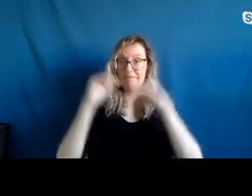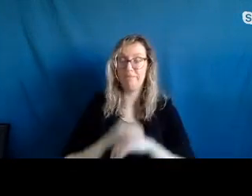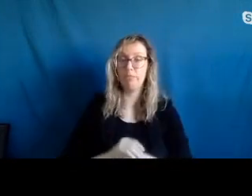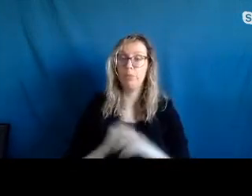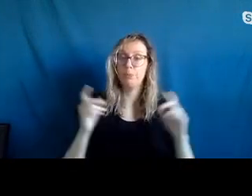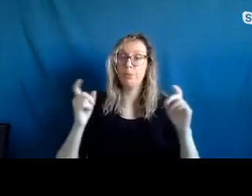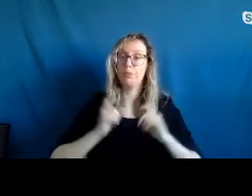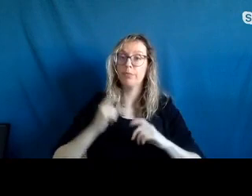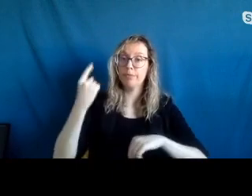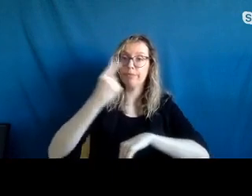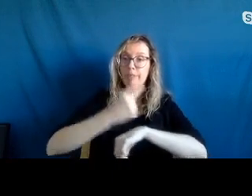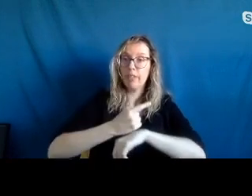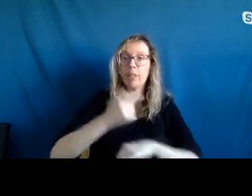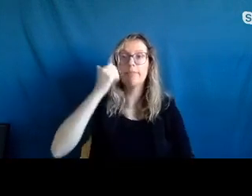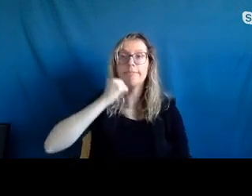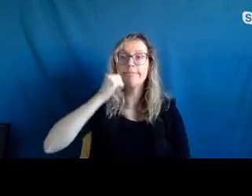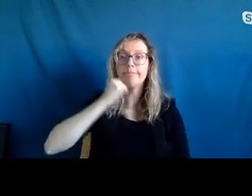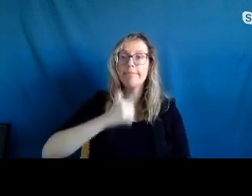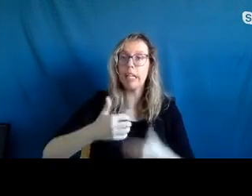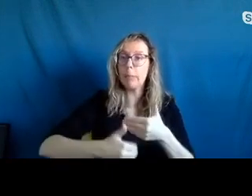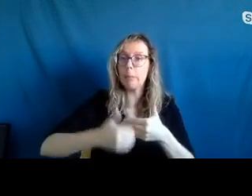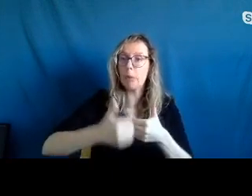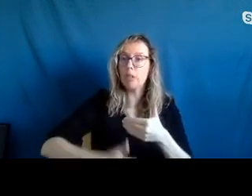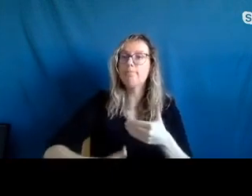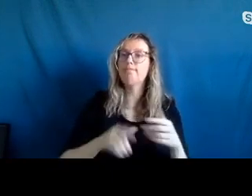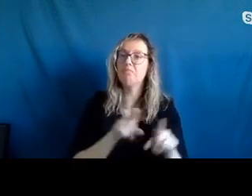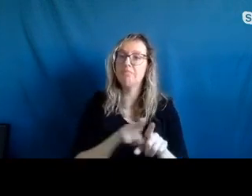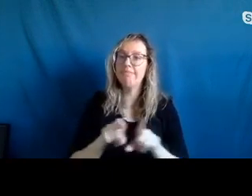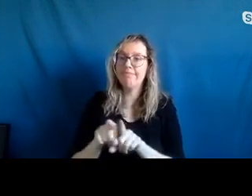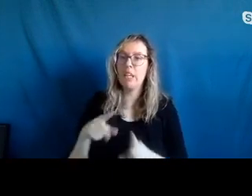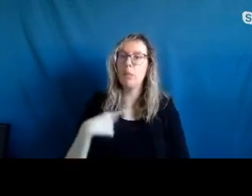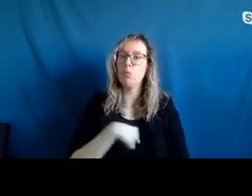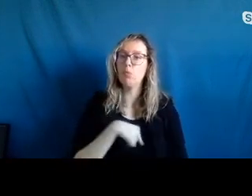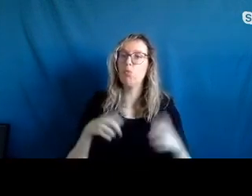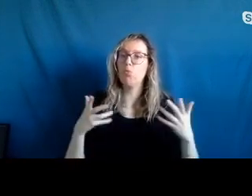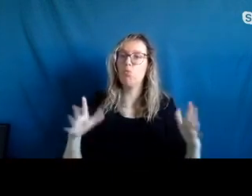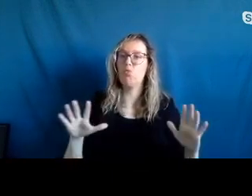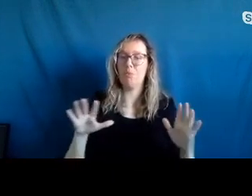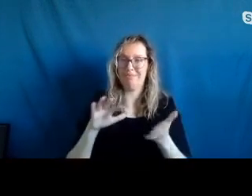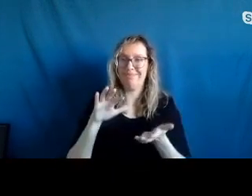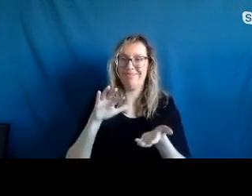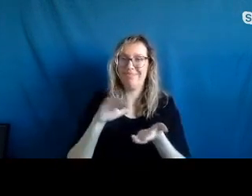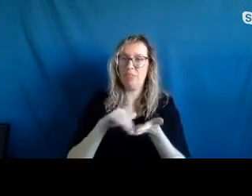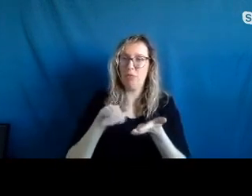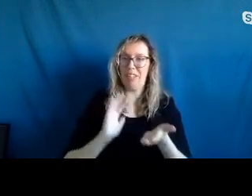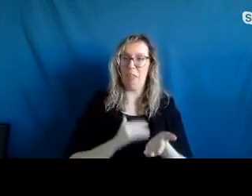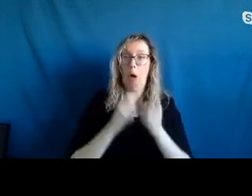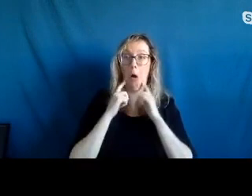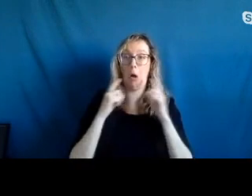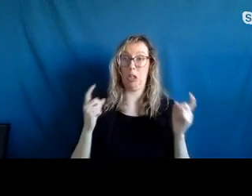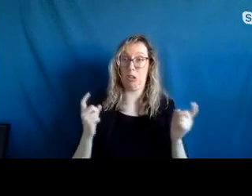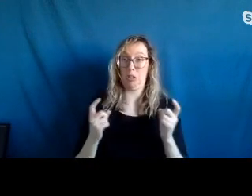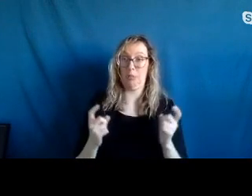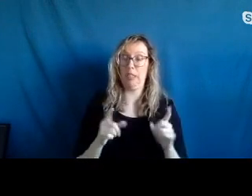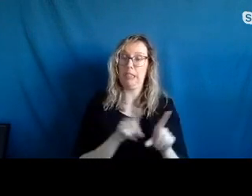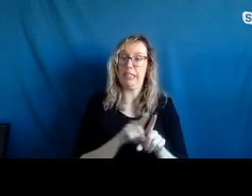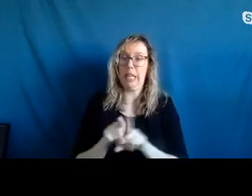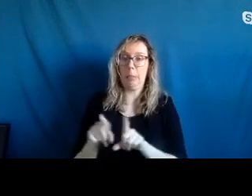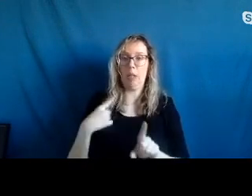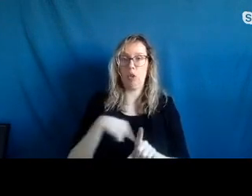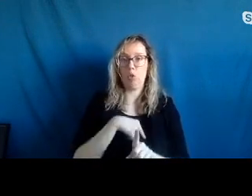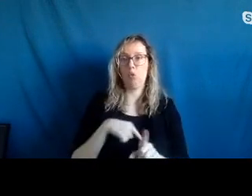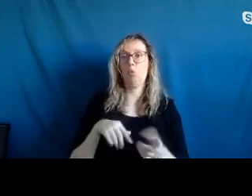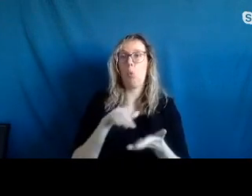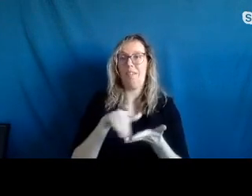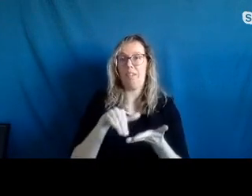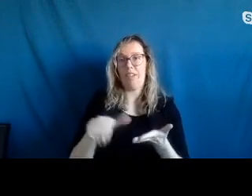our daily bread, and forgive us our trespasses, as we forgive those who trespass against us. Do not